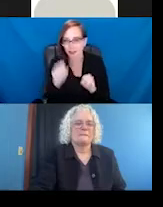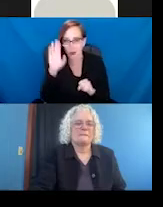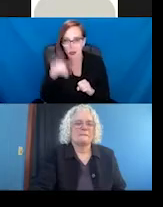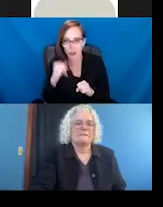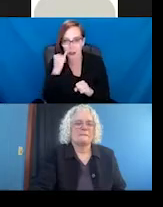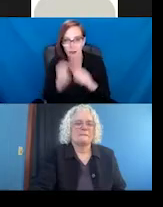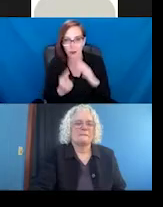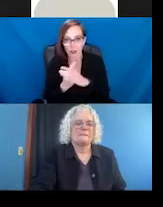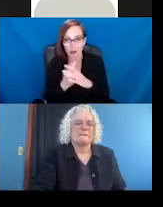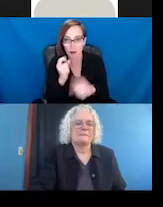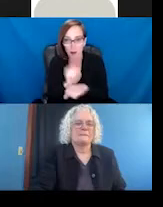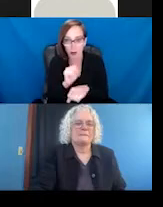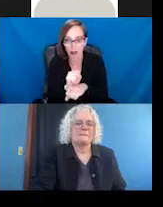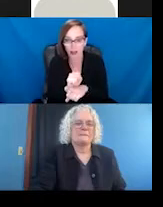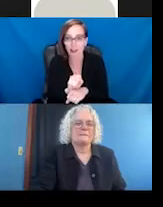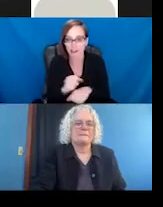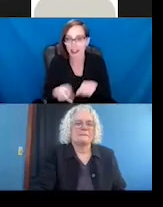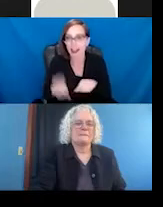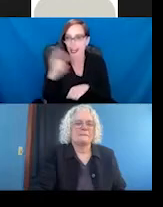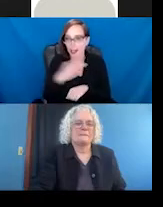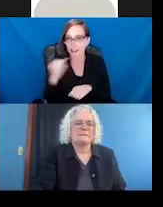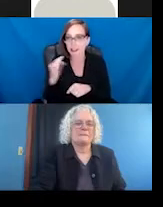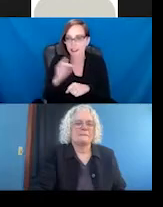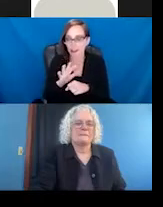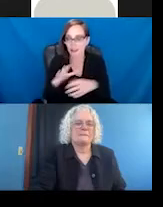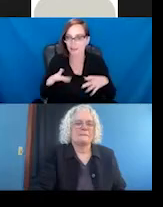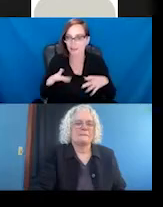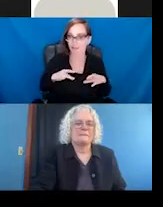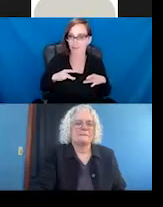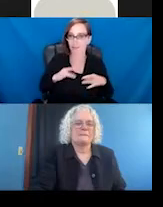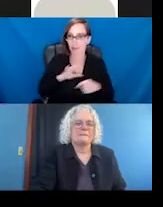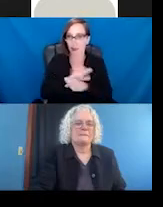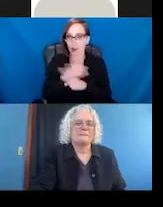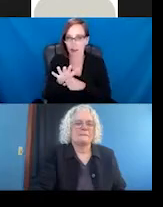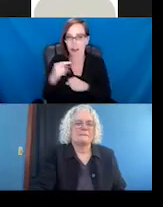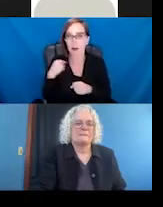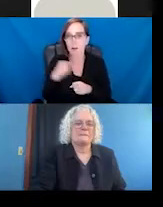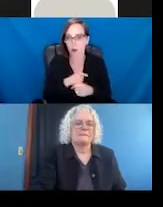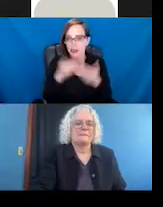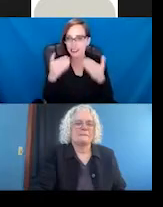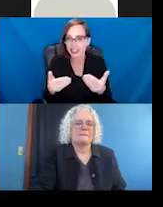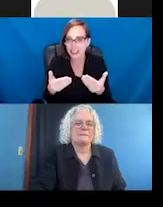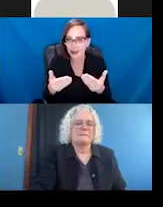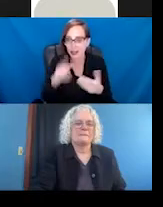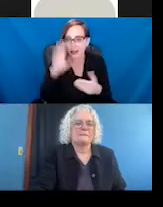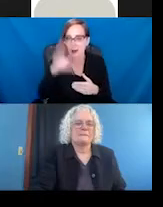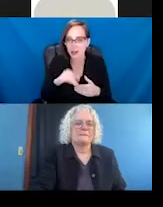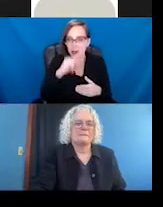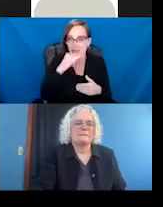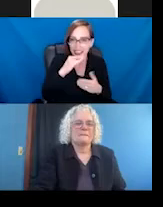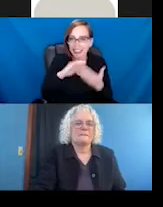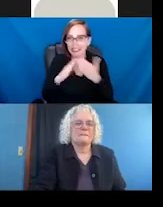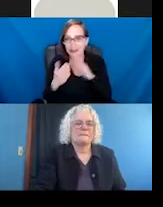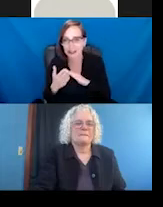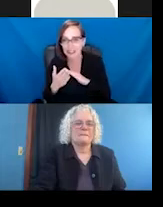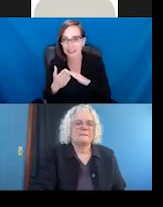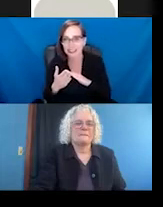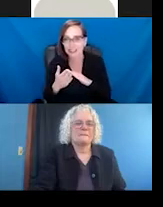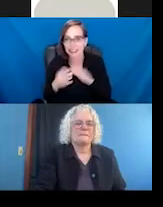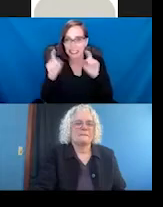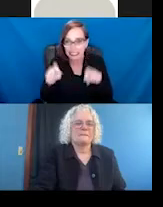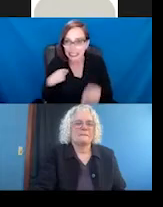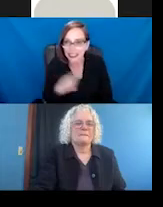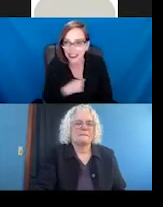put us at a higher risk of getting COVID. We did it anyway because we knew that our kids and our communities were counting on us.